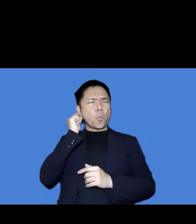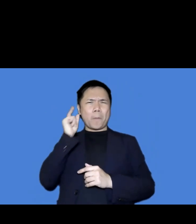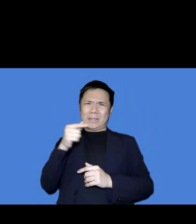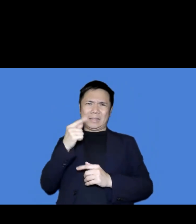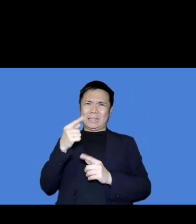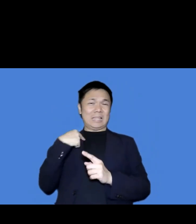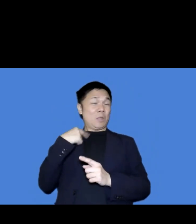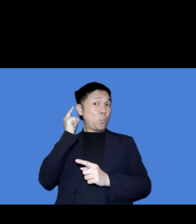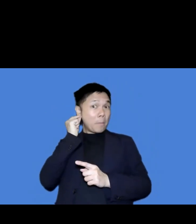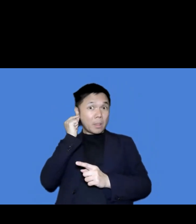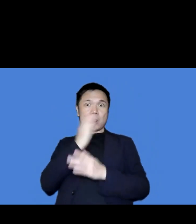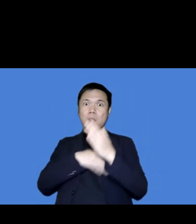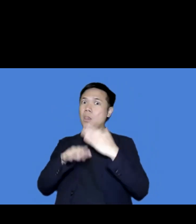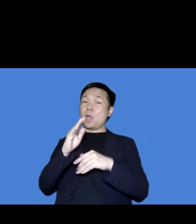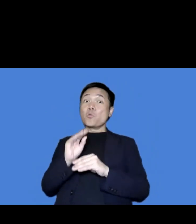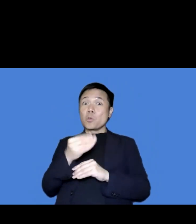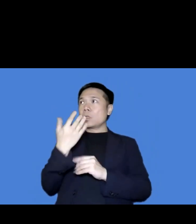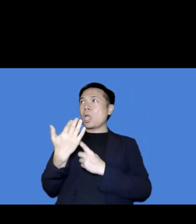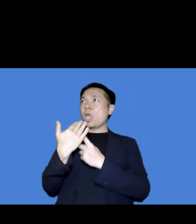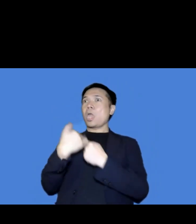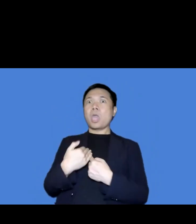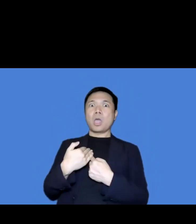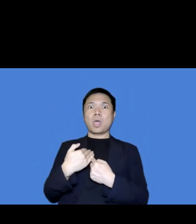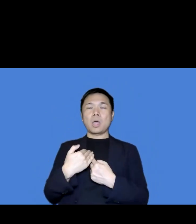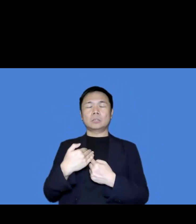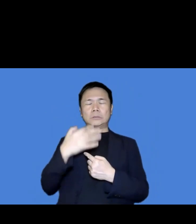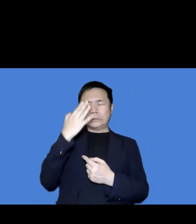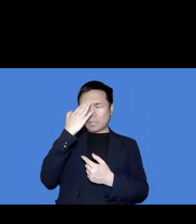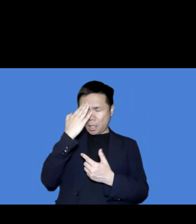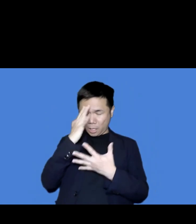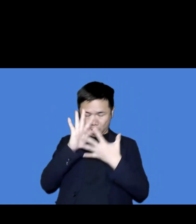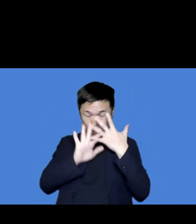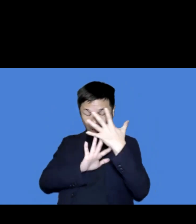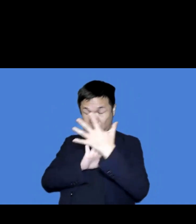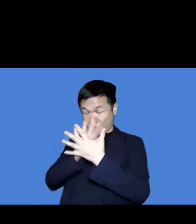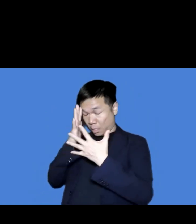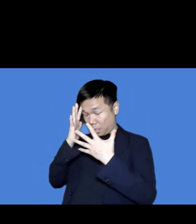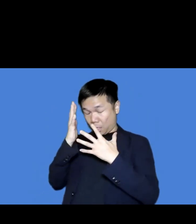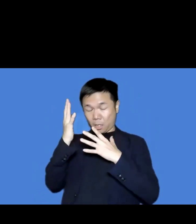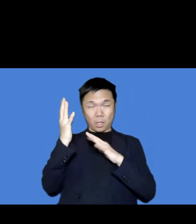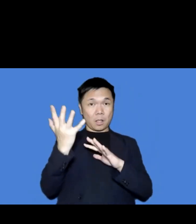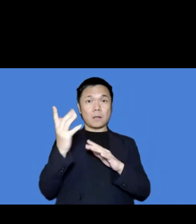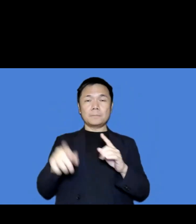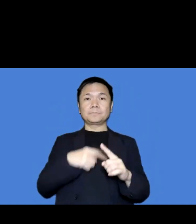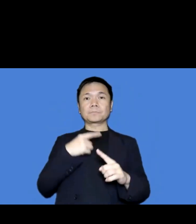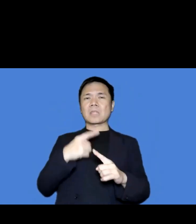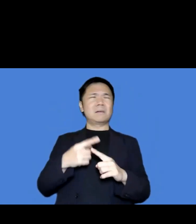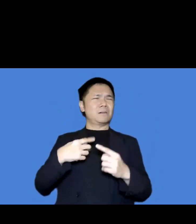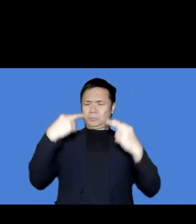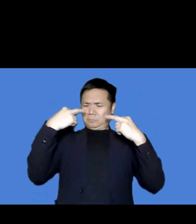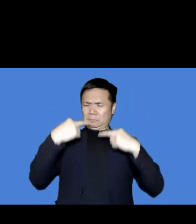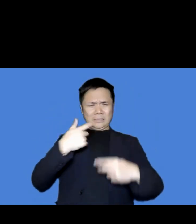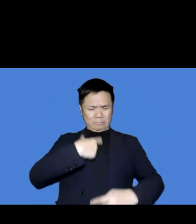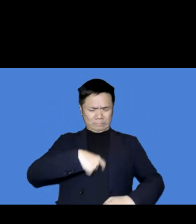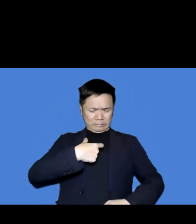discrimination, and it often leading to violence, mental health issues, and misconceptions about their